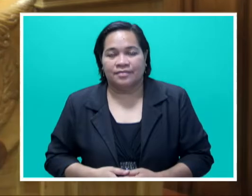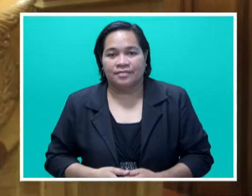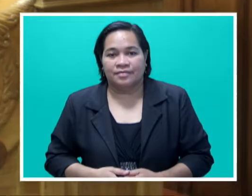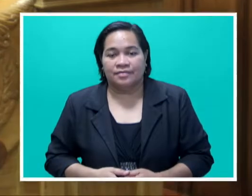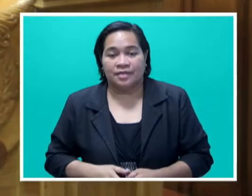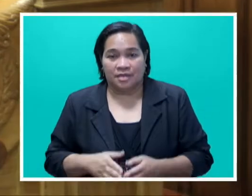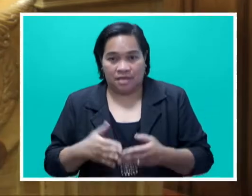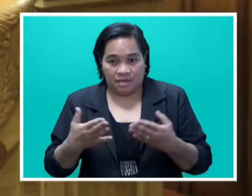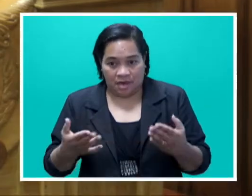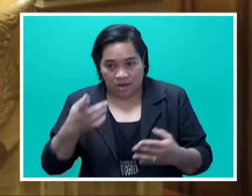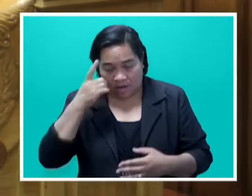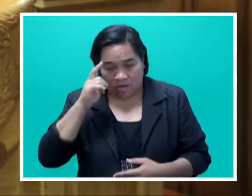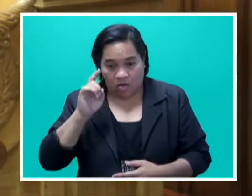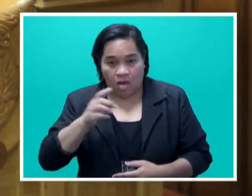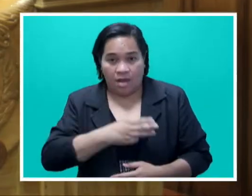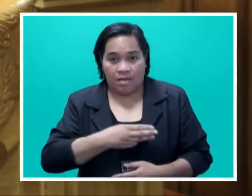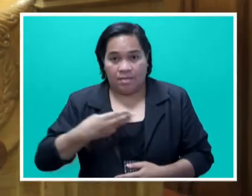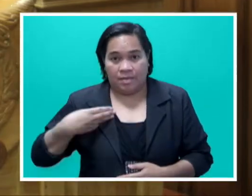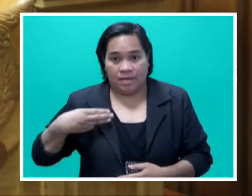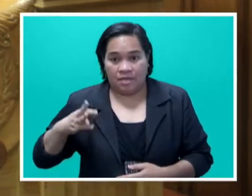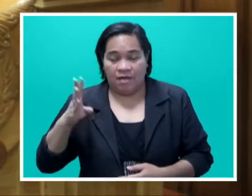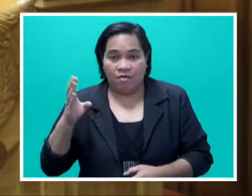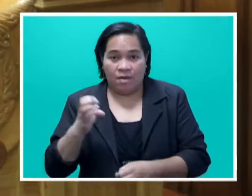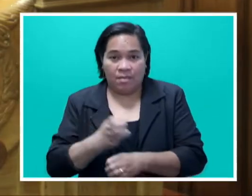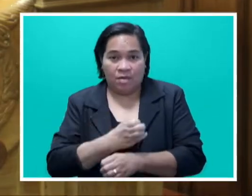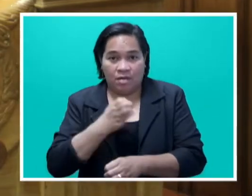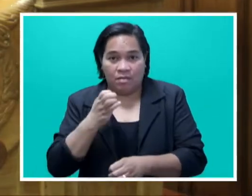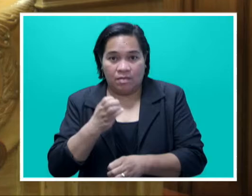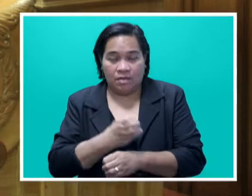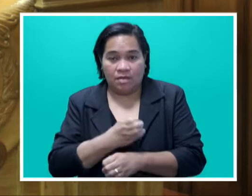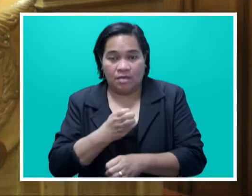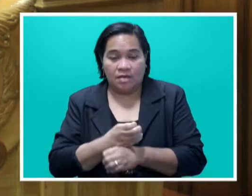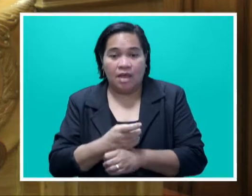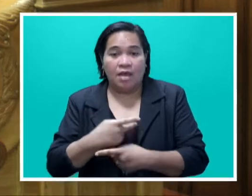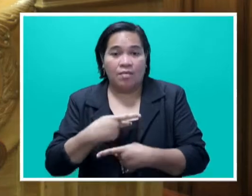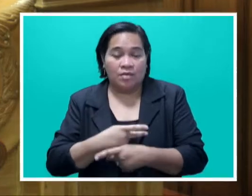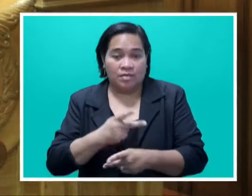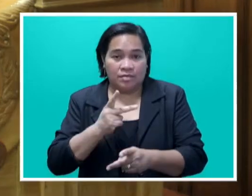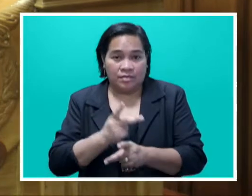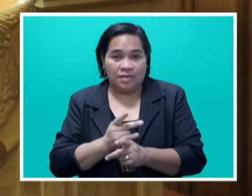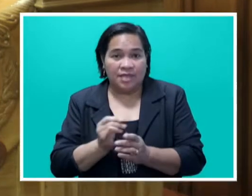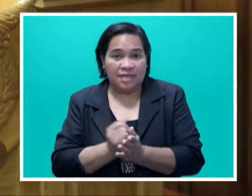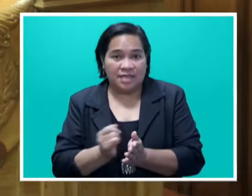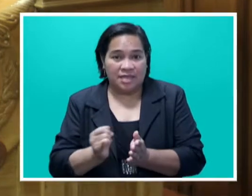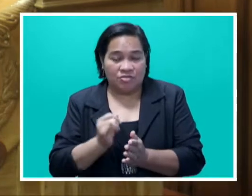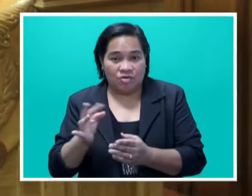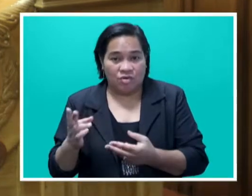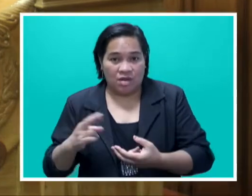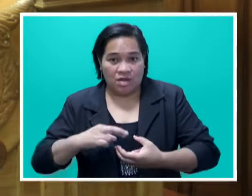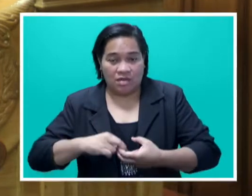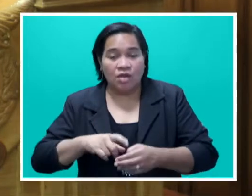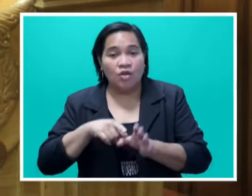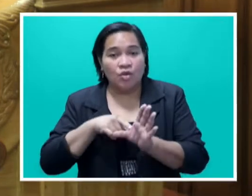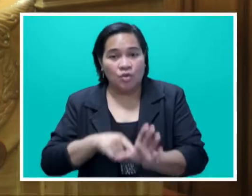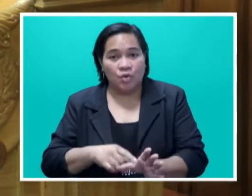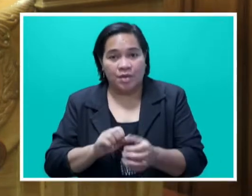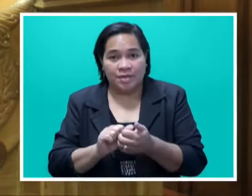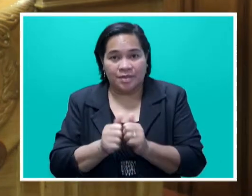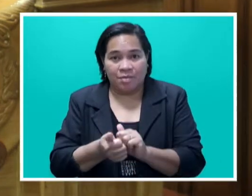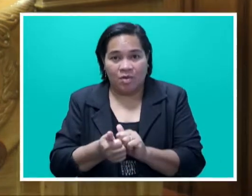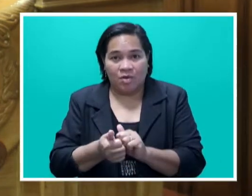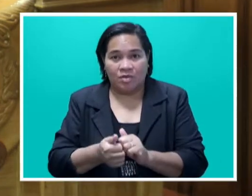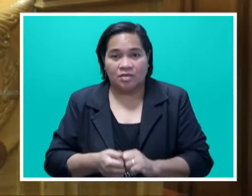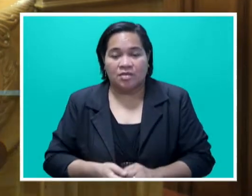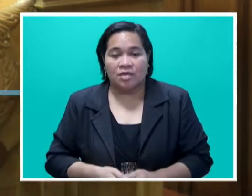I now call on the Minister for Employment, Productivity, Industrial Relations, Youth and Sports,